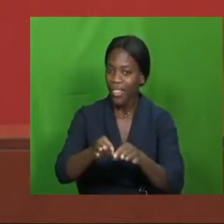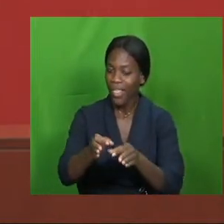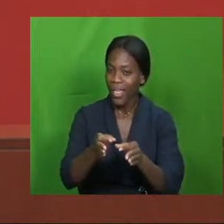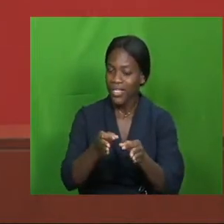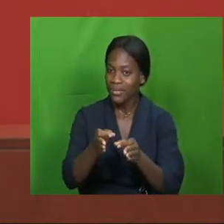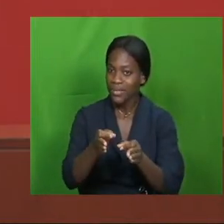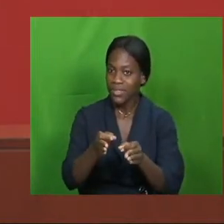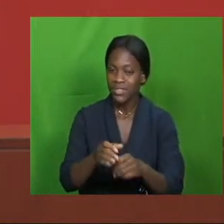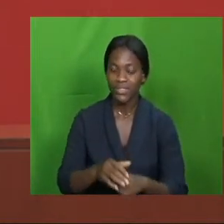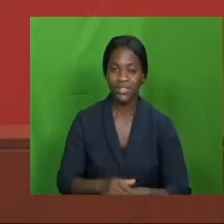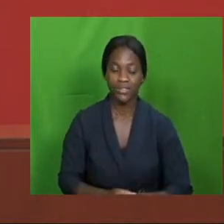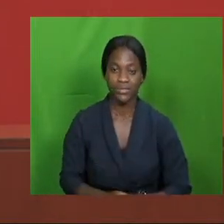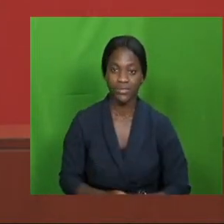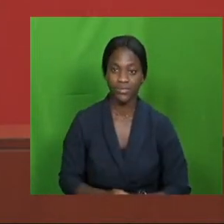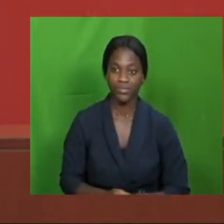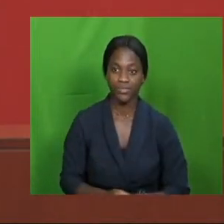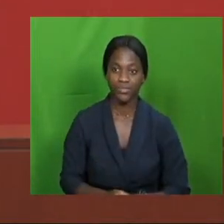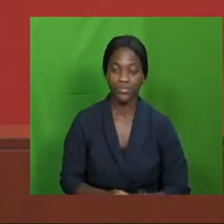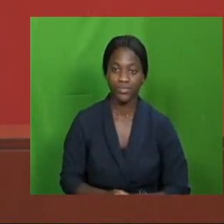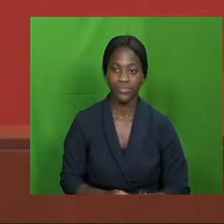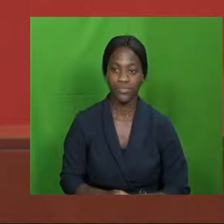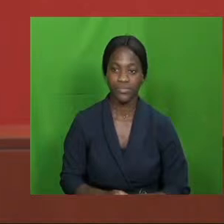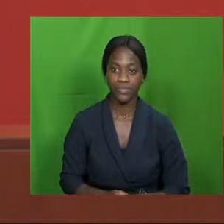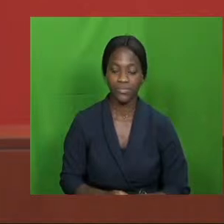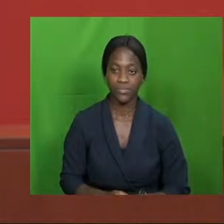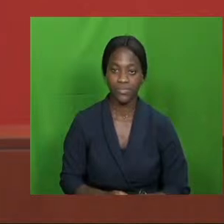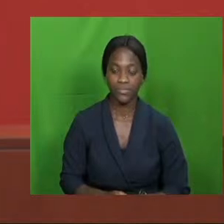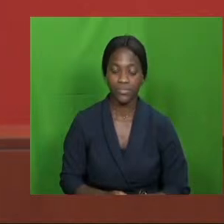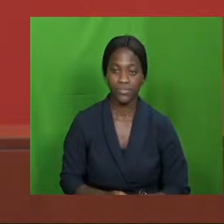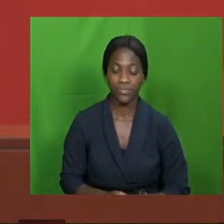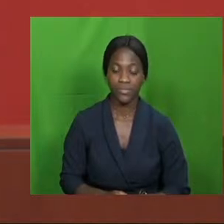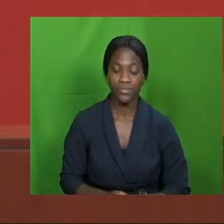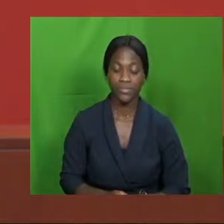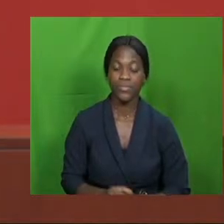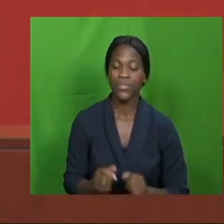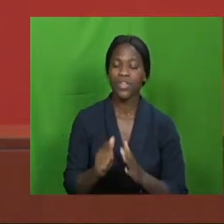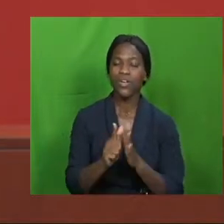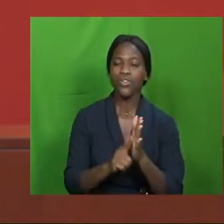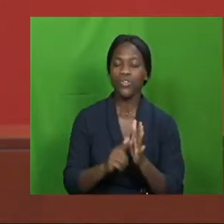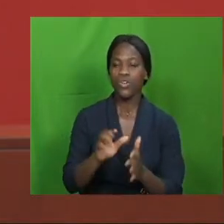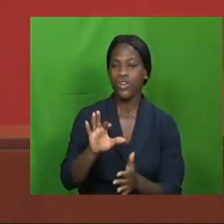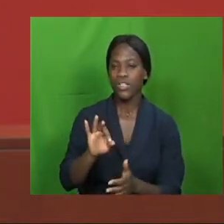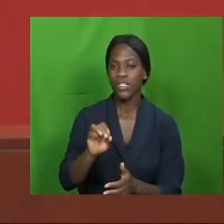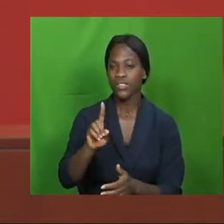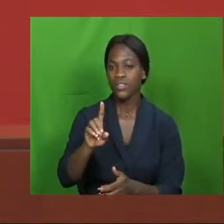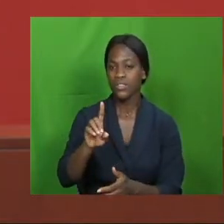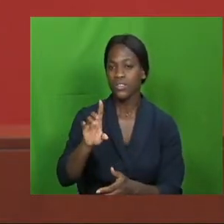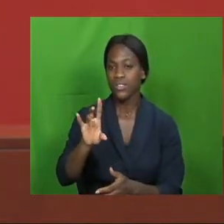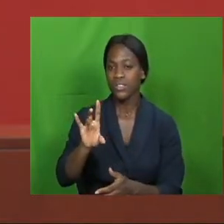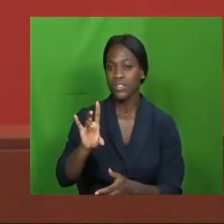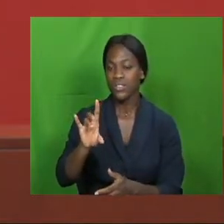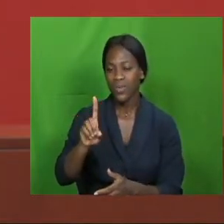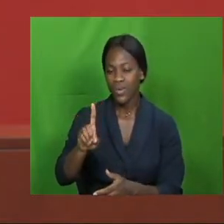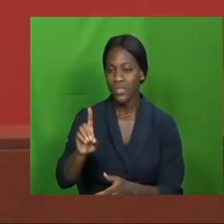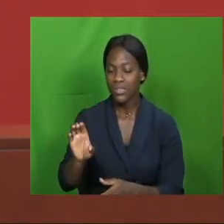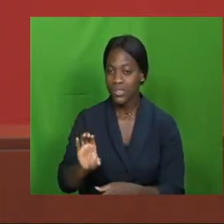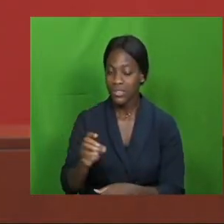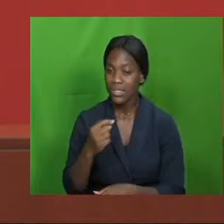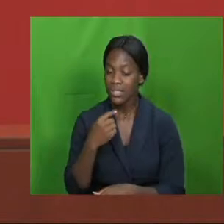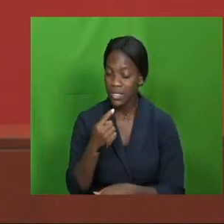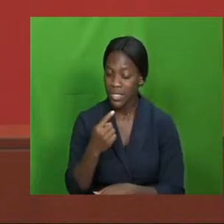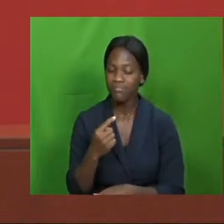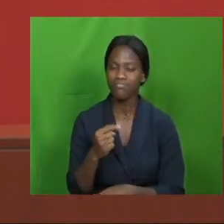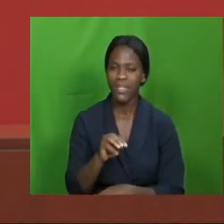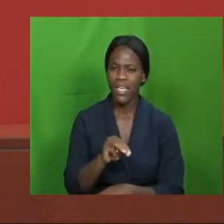Read as a whole, Article 97(1)(c) contemplates that a seat of a